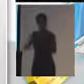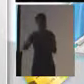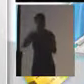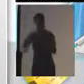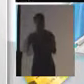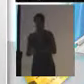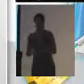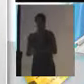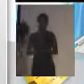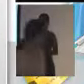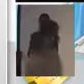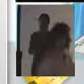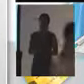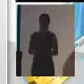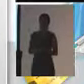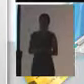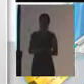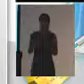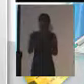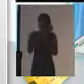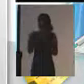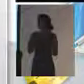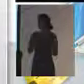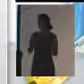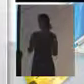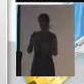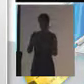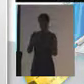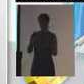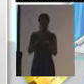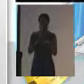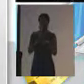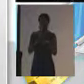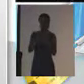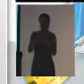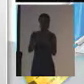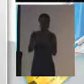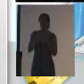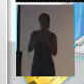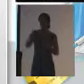and also parameters to go from one movement to the next. However,